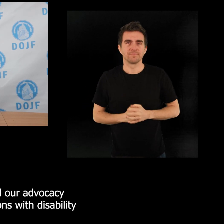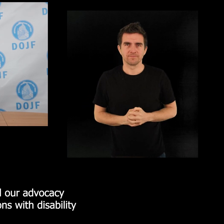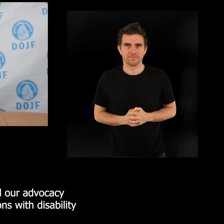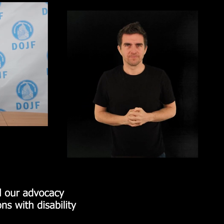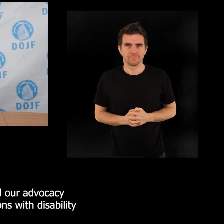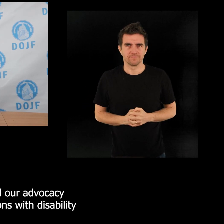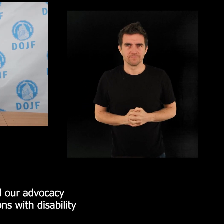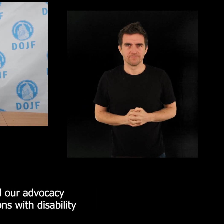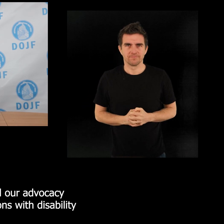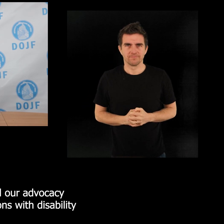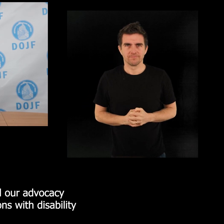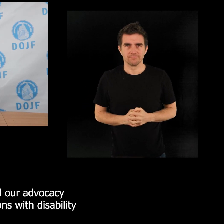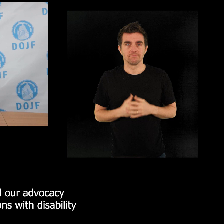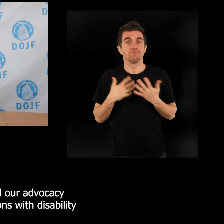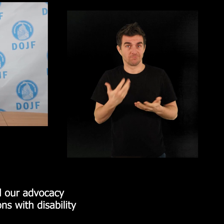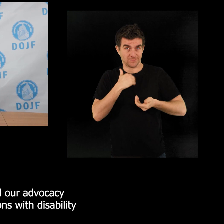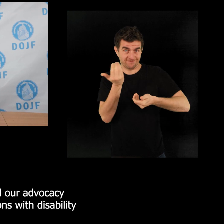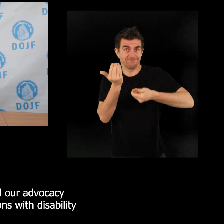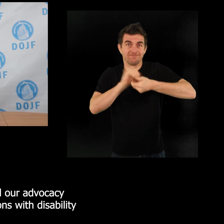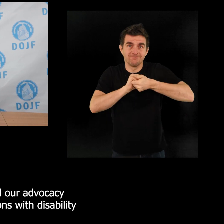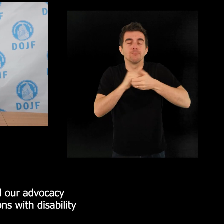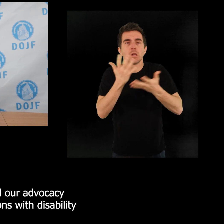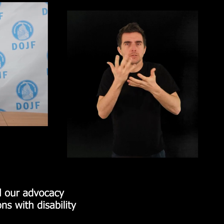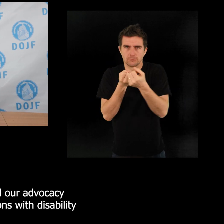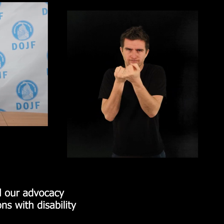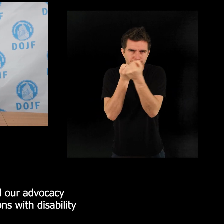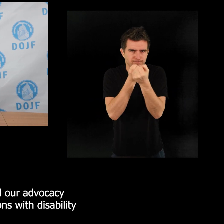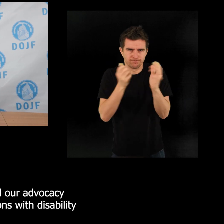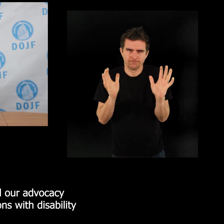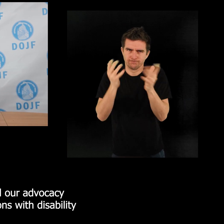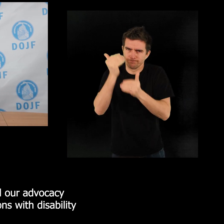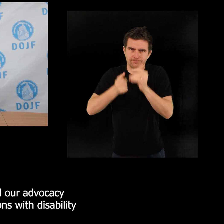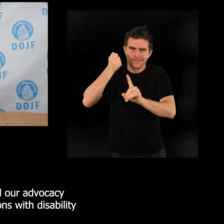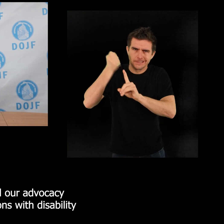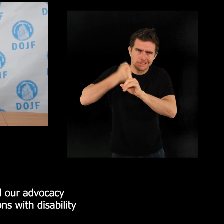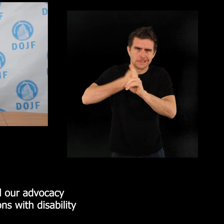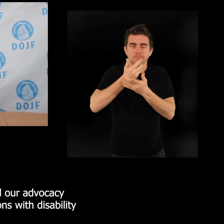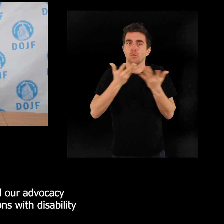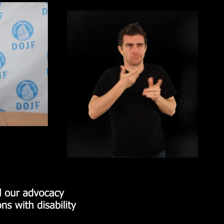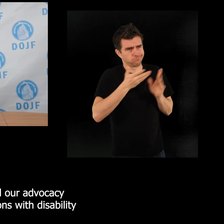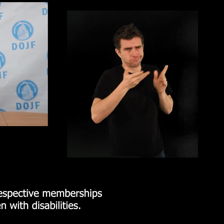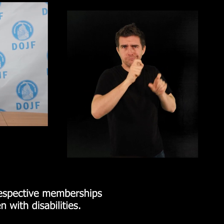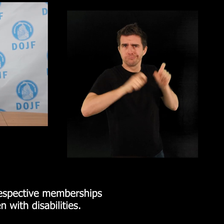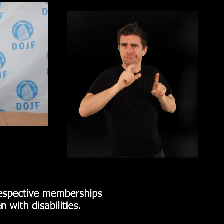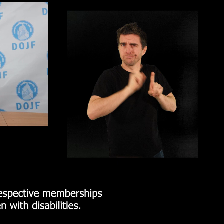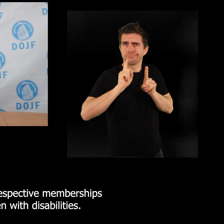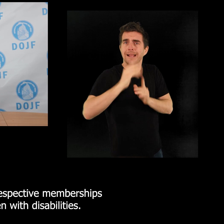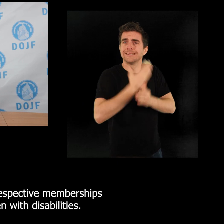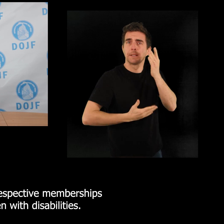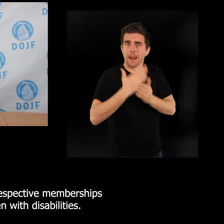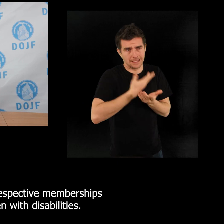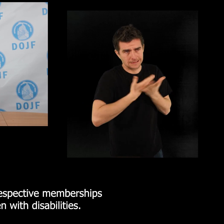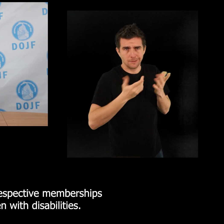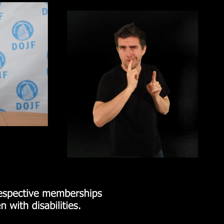We also joined together for all our advocacy and lobbying on rights of persons with disability. At the